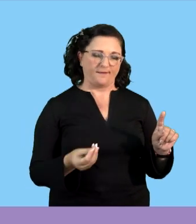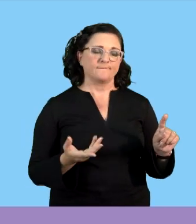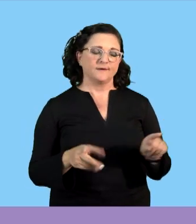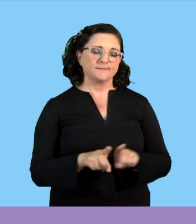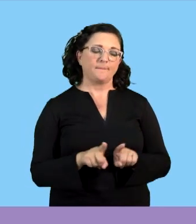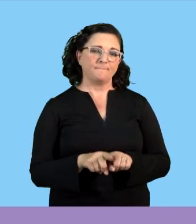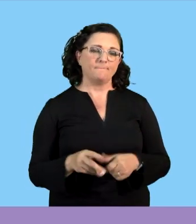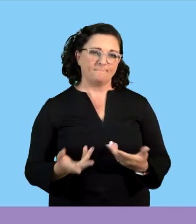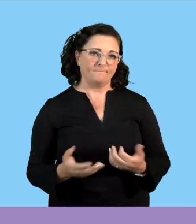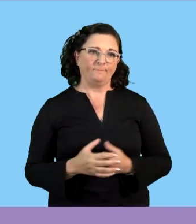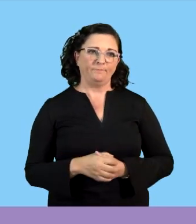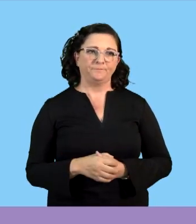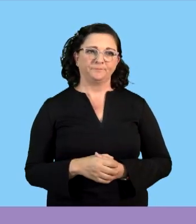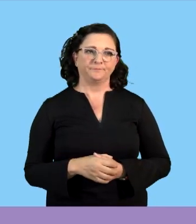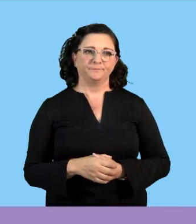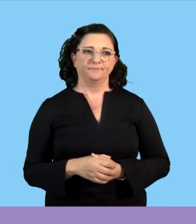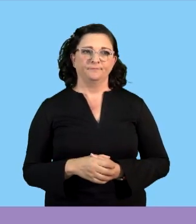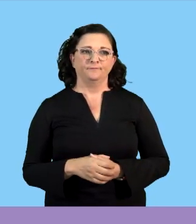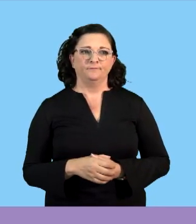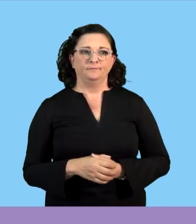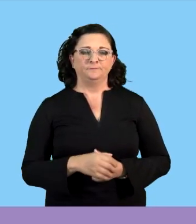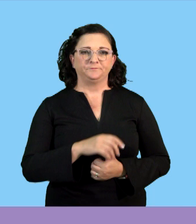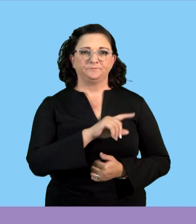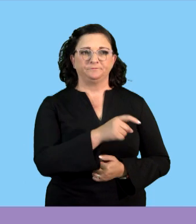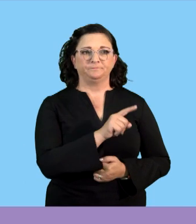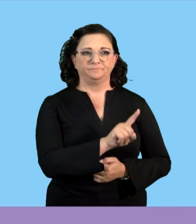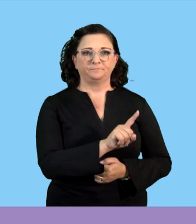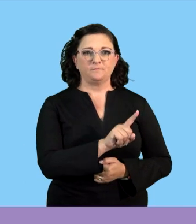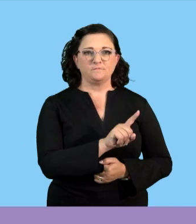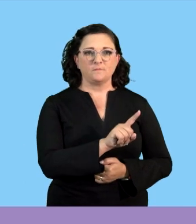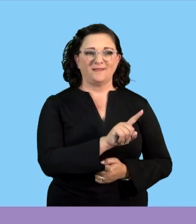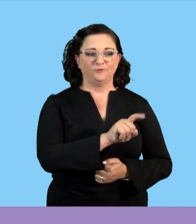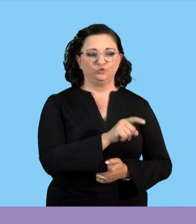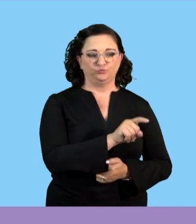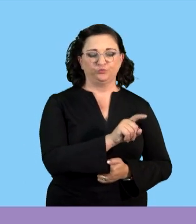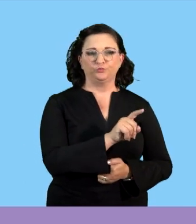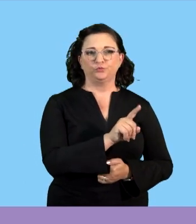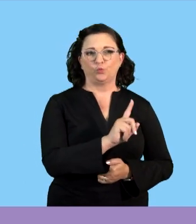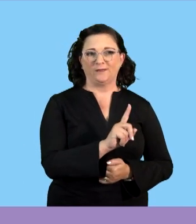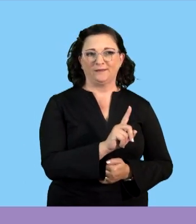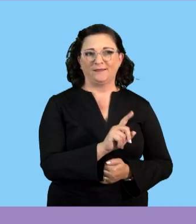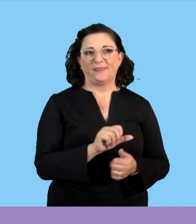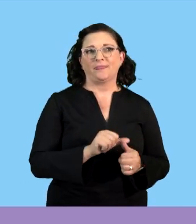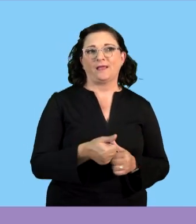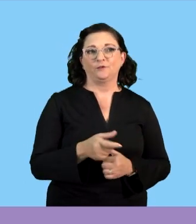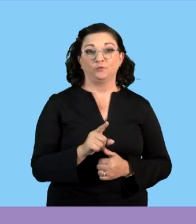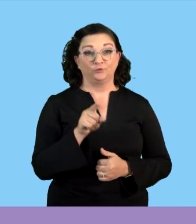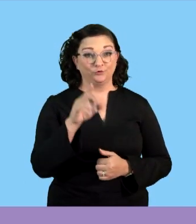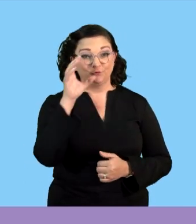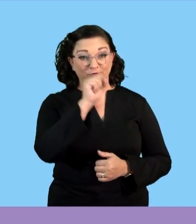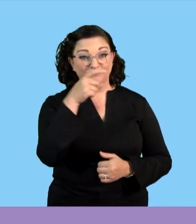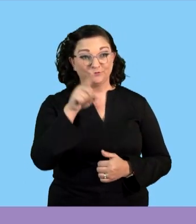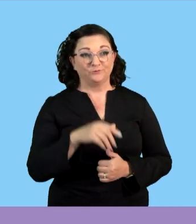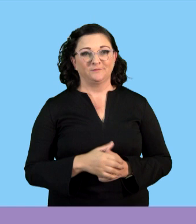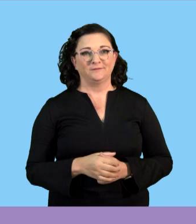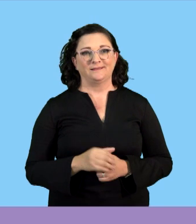same decimal places. Then we move to the next one. And the next one would be athlete number, you've